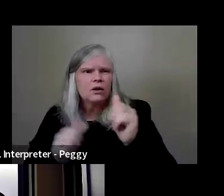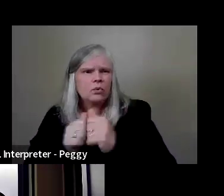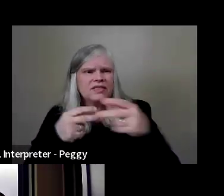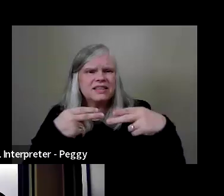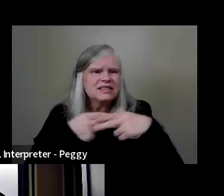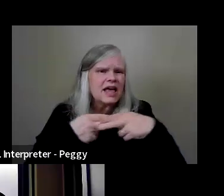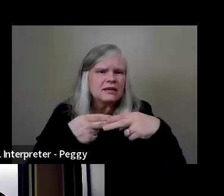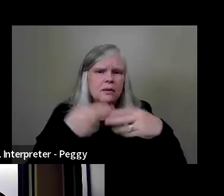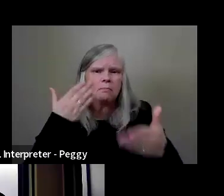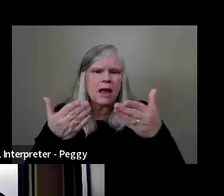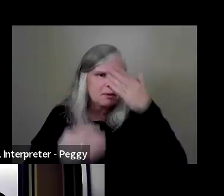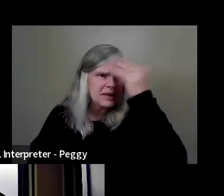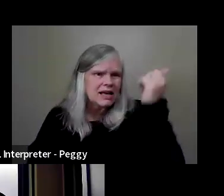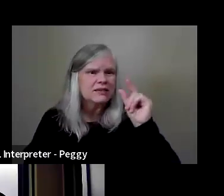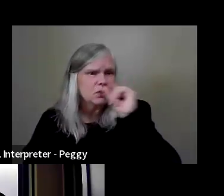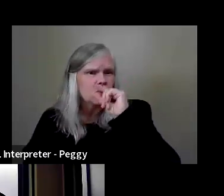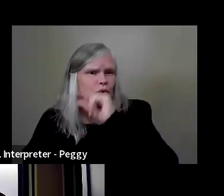part of it may have been because of the Google